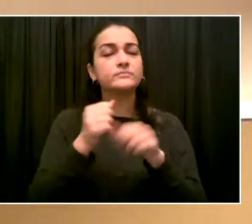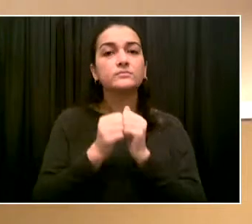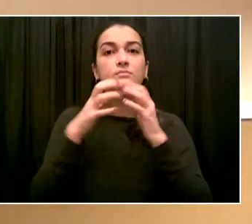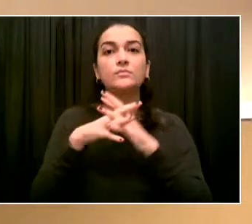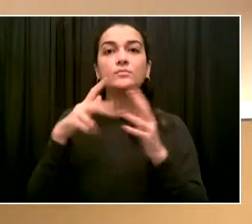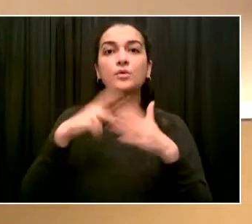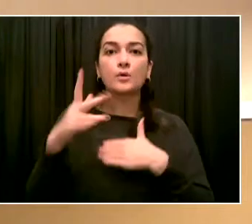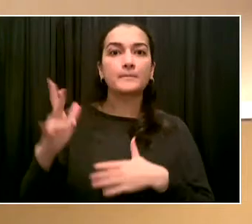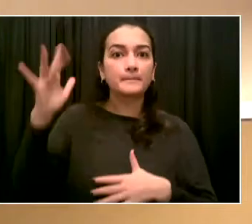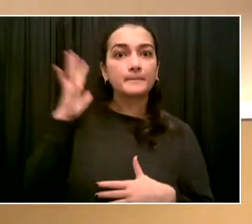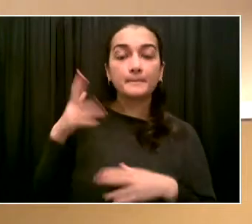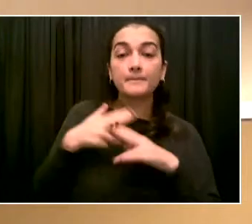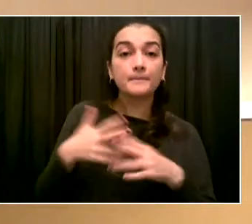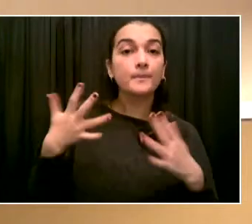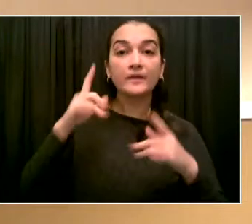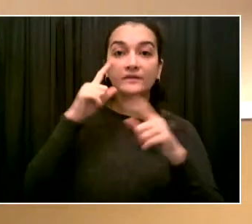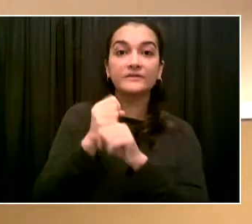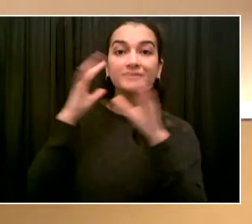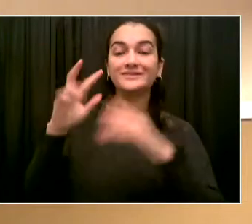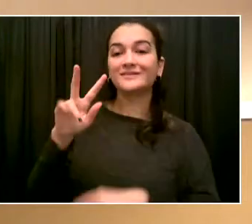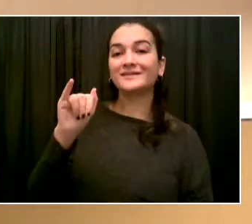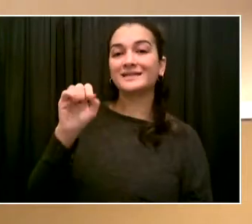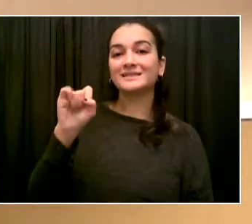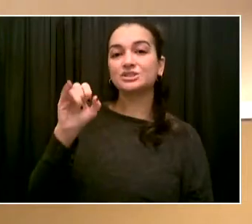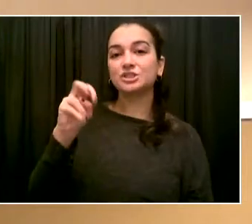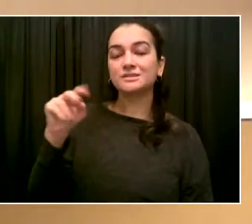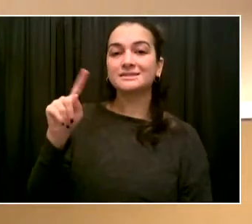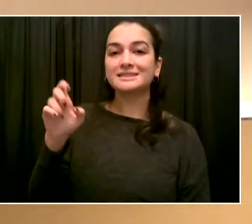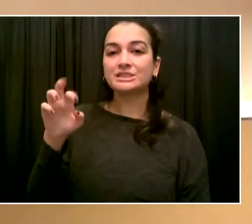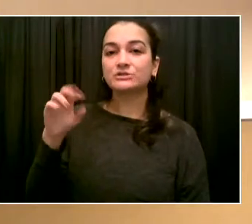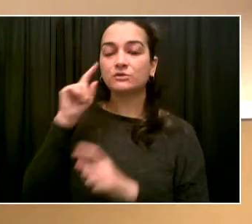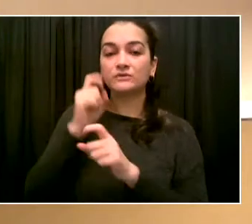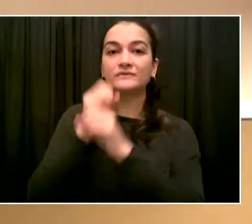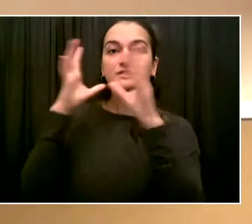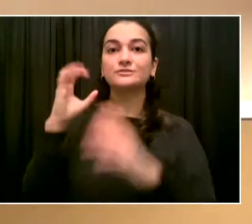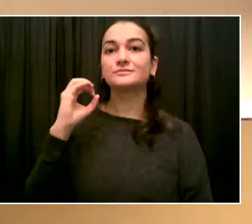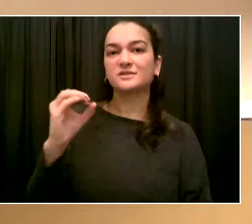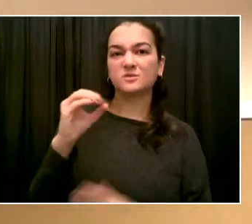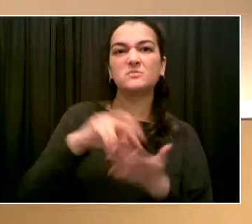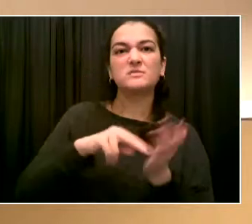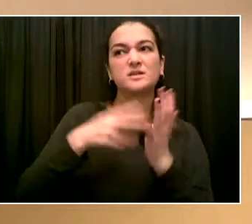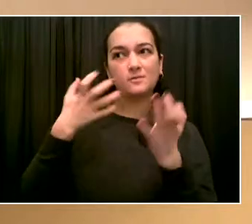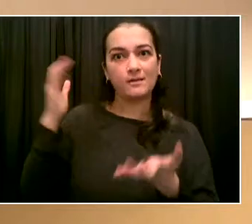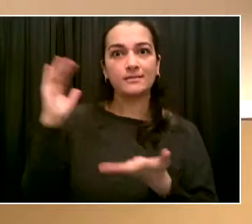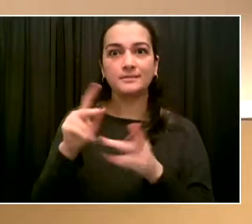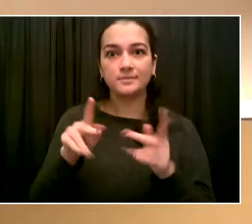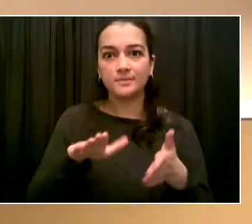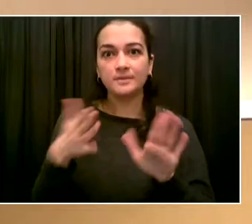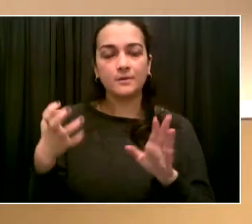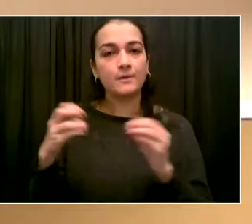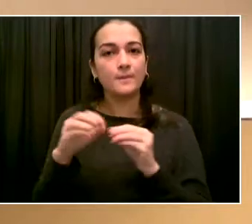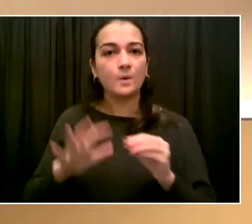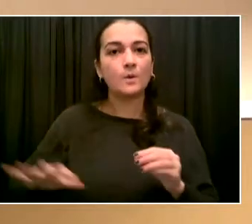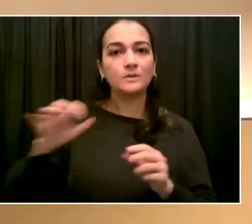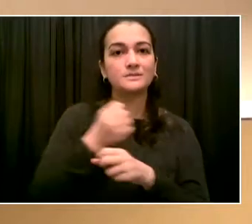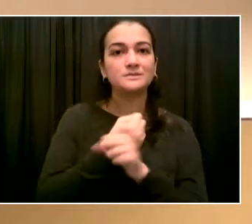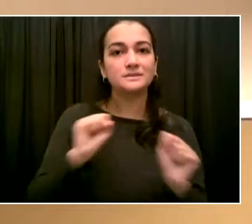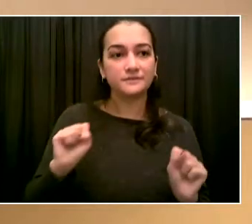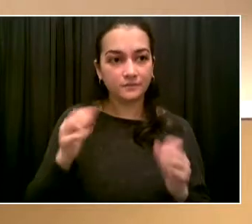multidisciplinary approach, across agencies if we're going to have an